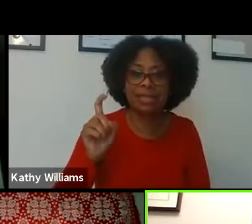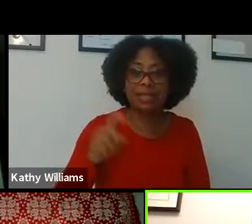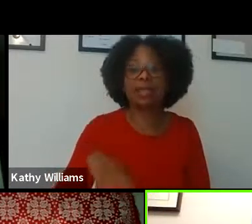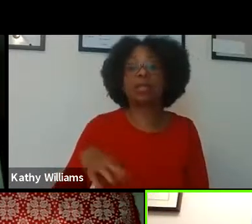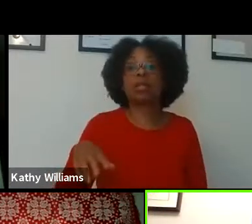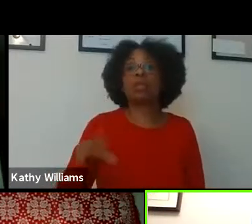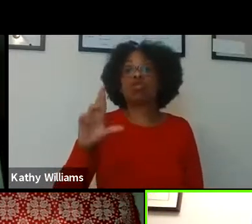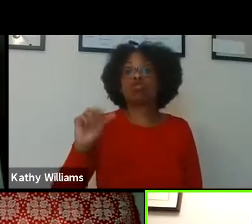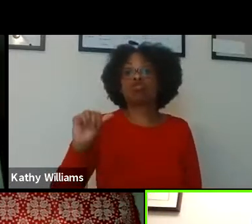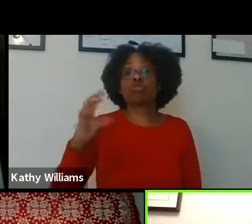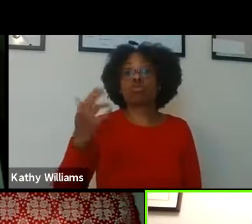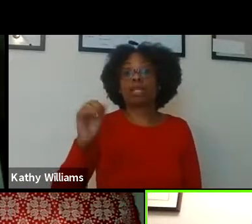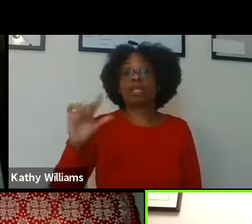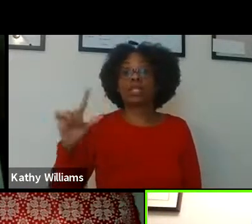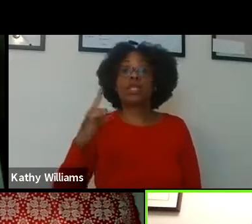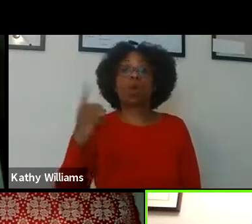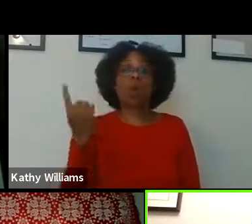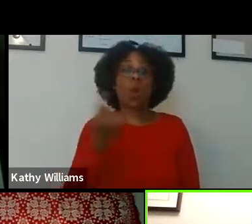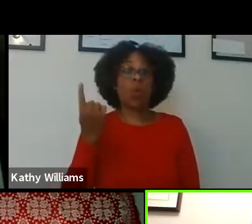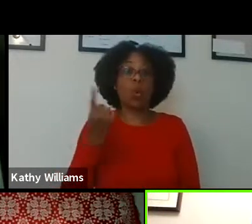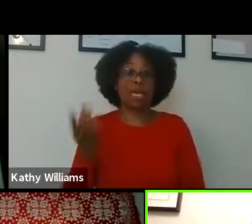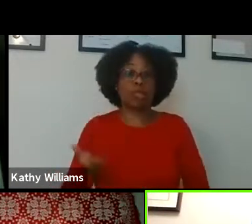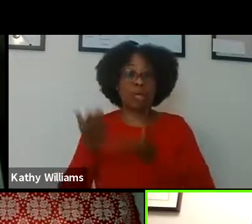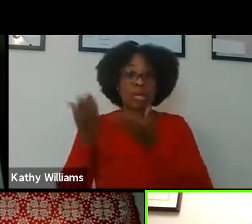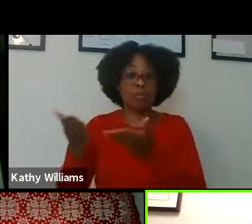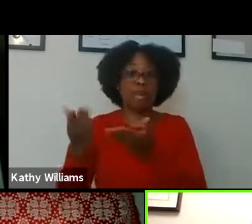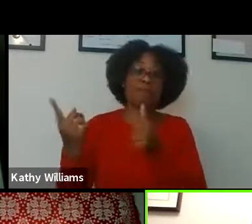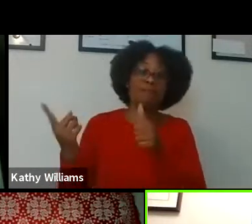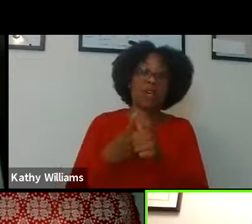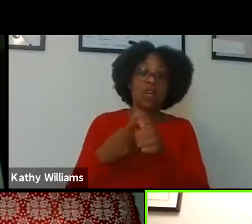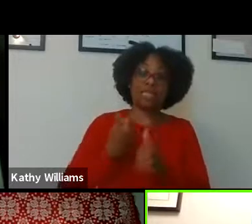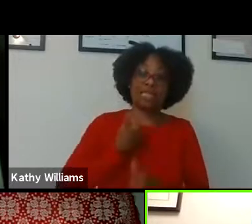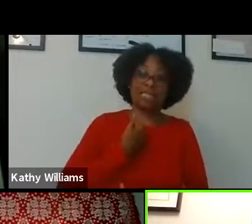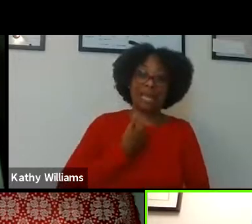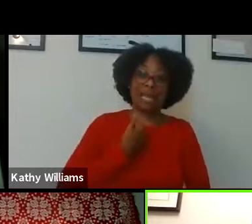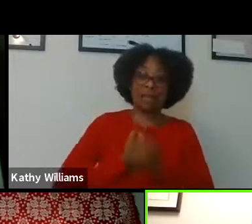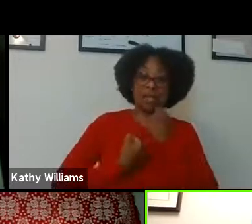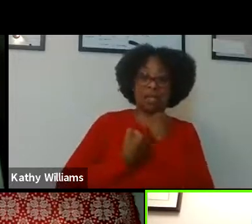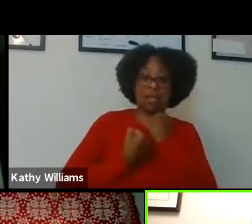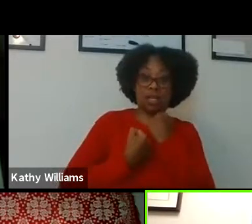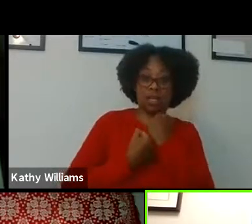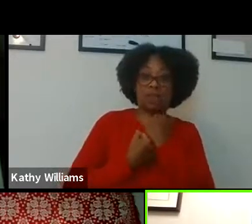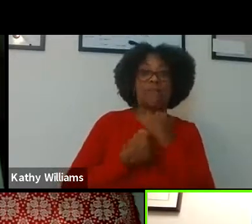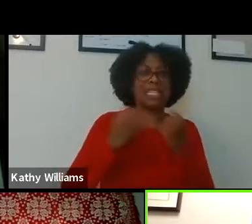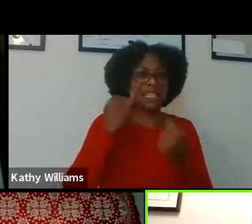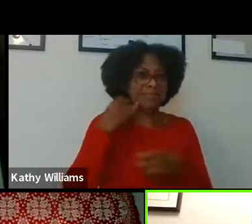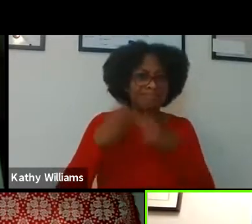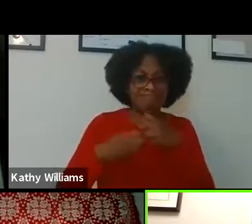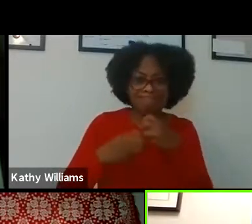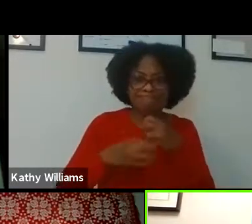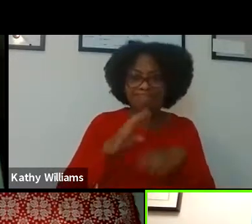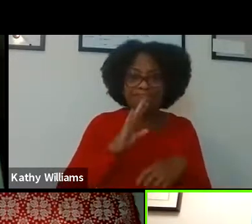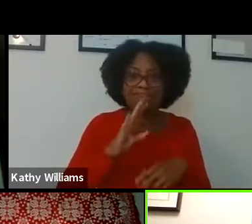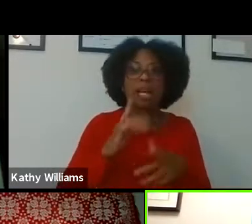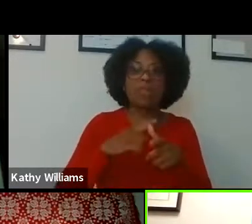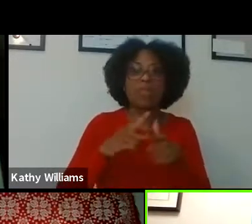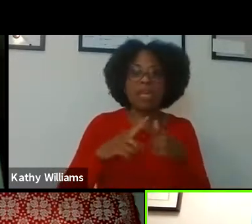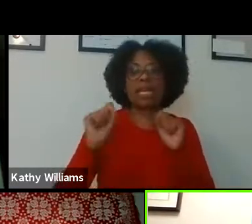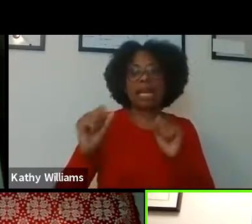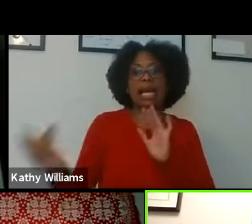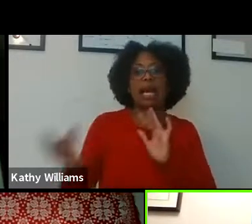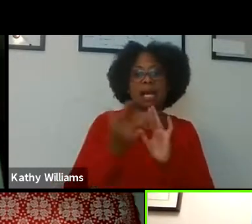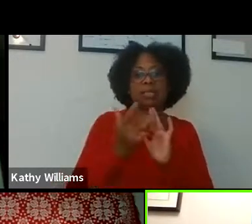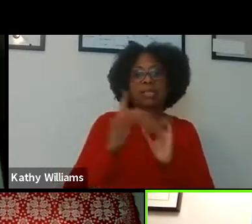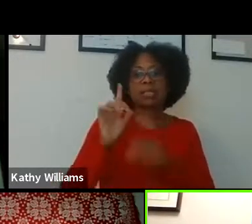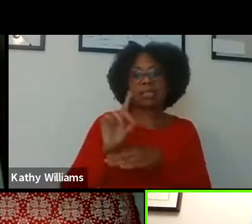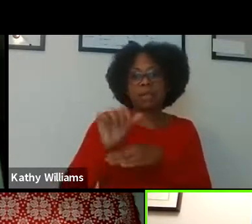recommend that you advocate for yourself as much as possible first. And then if you encounter issues, you can always contact Disability Law Center